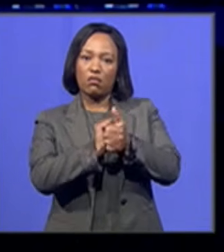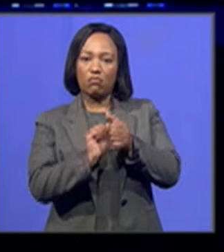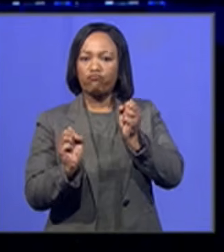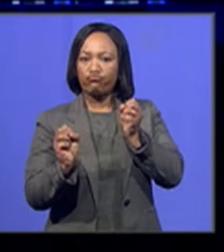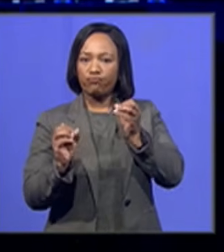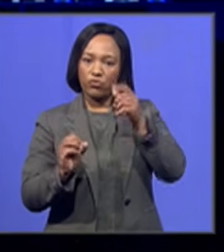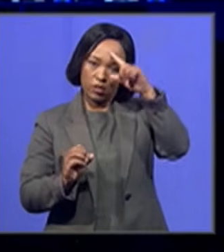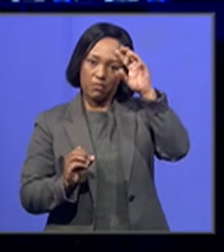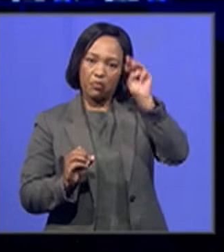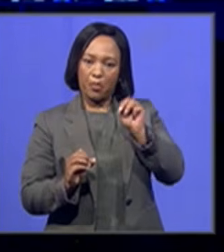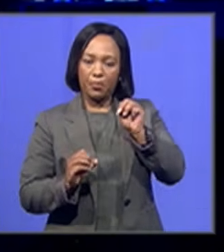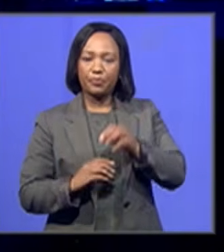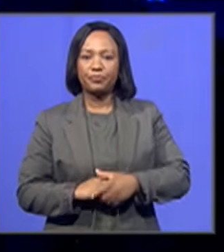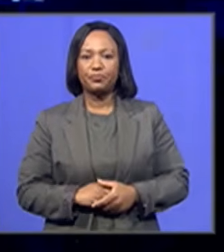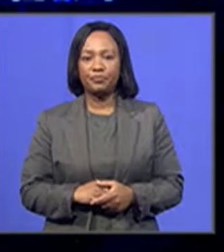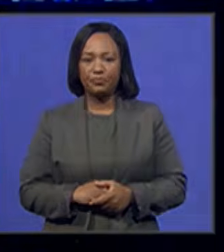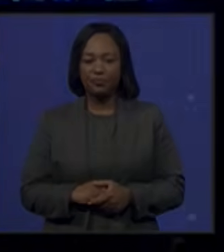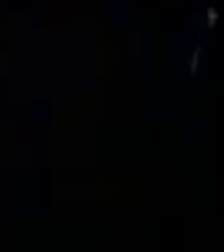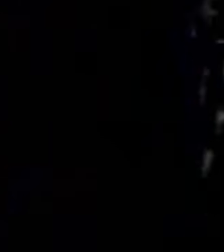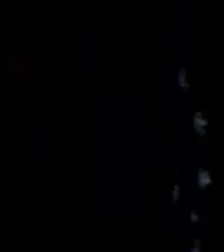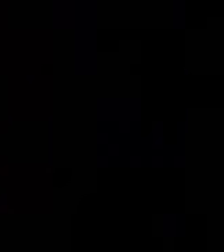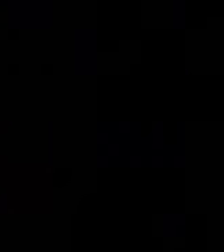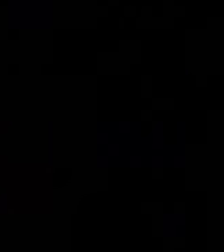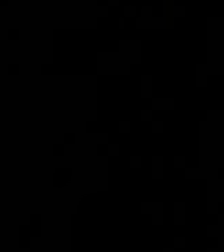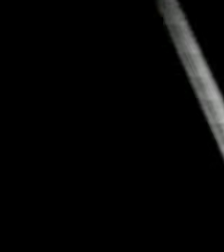le Mphotini.